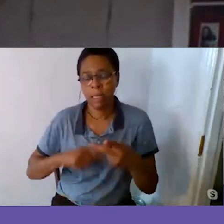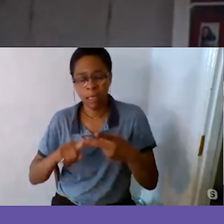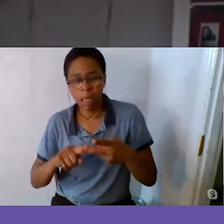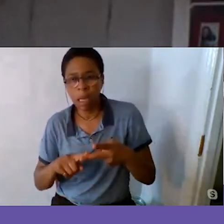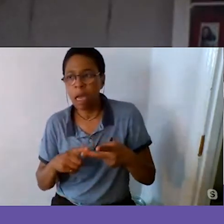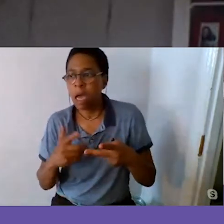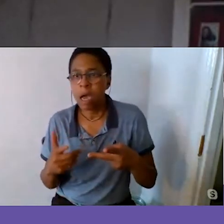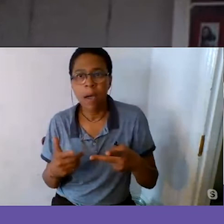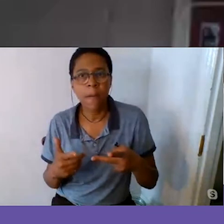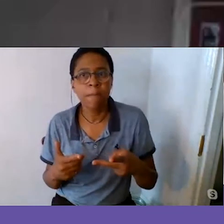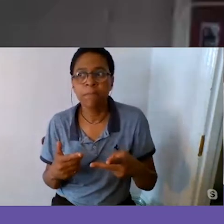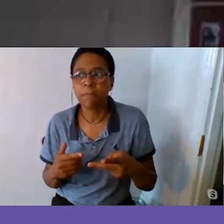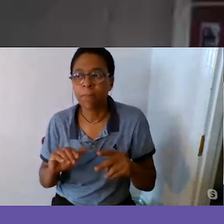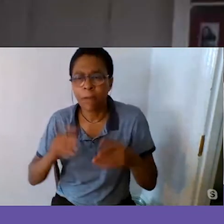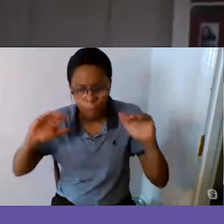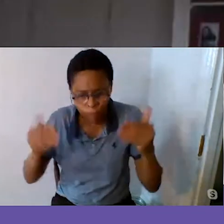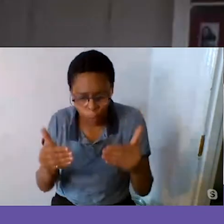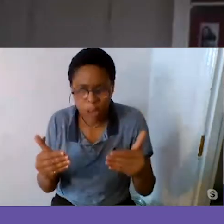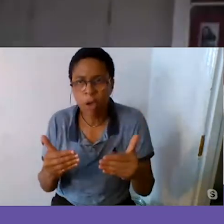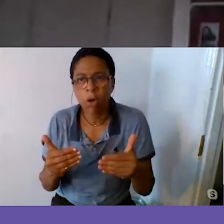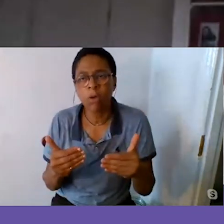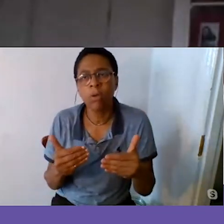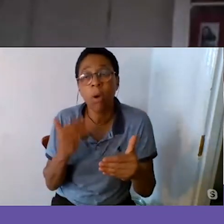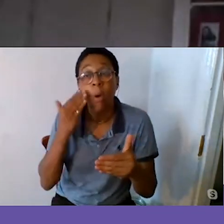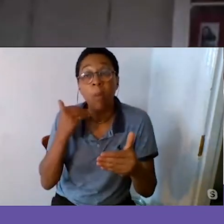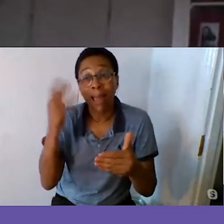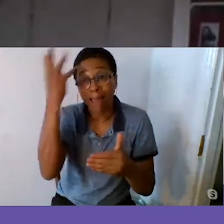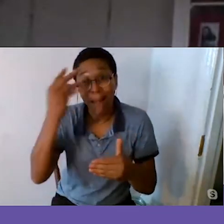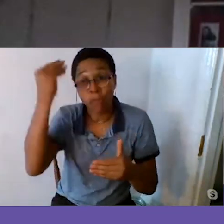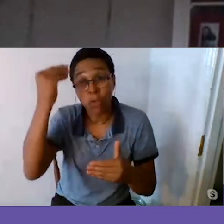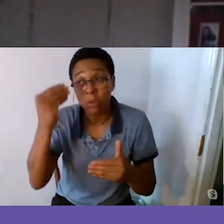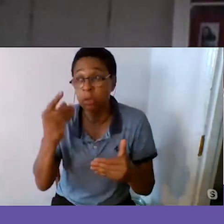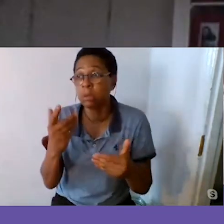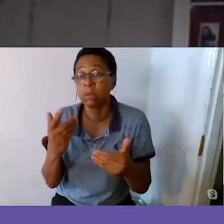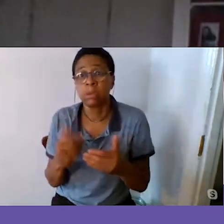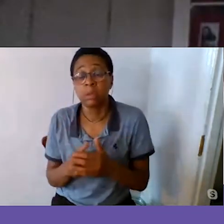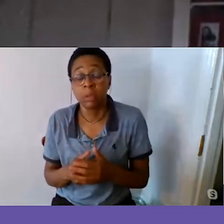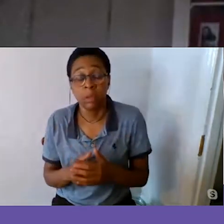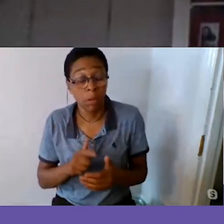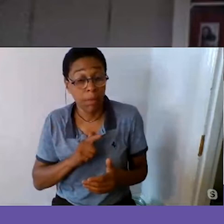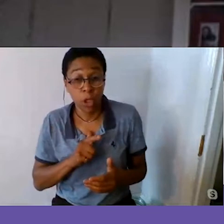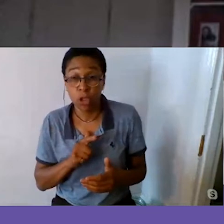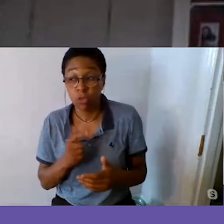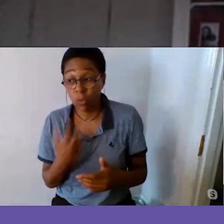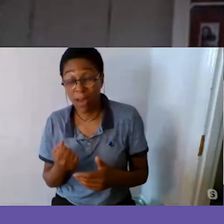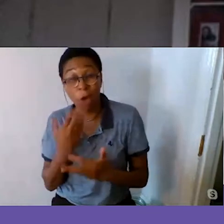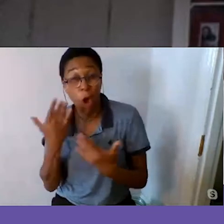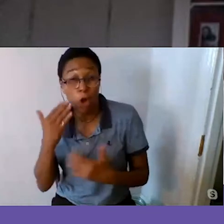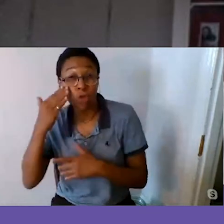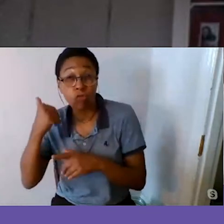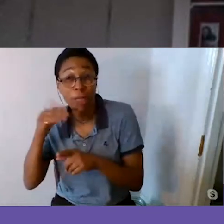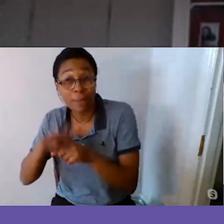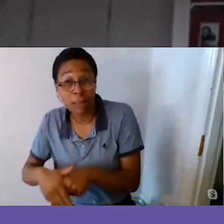especially focusing on the work of like Black Arabs, right? Like, people because of internalized racism, even in the